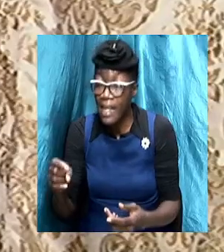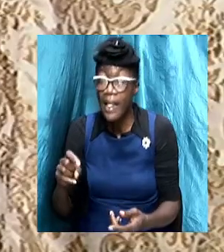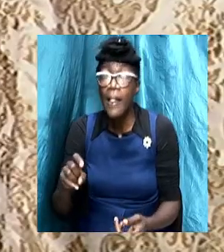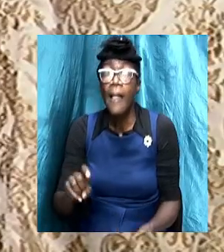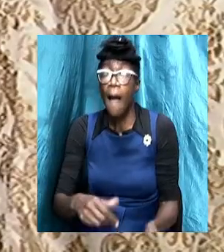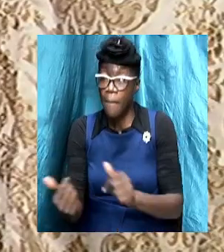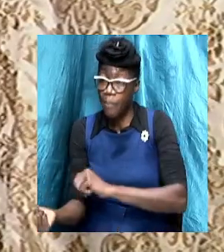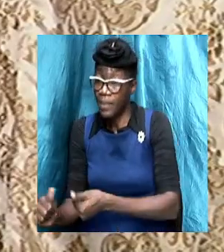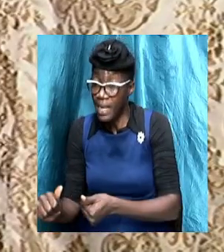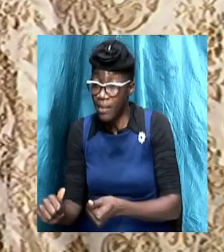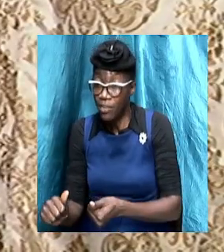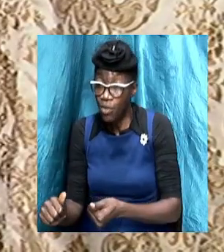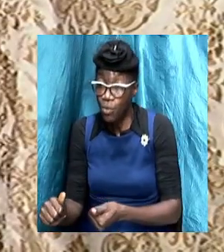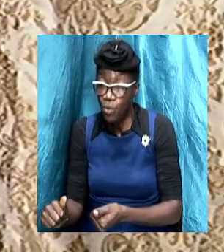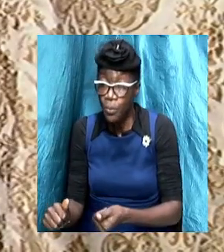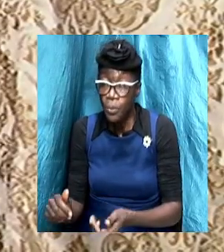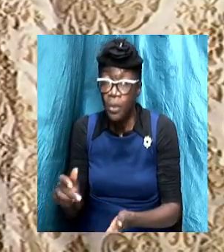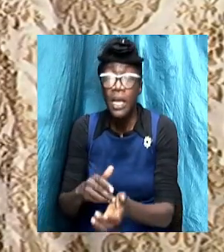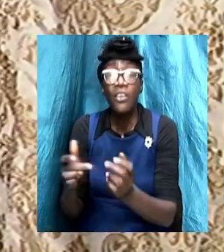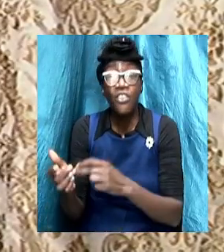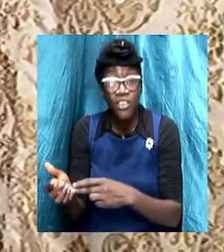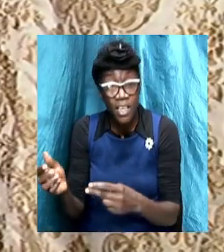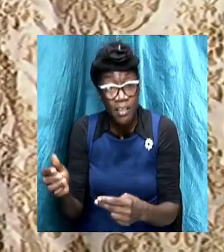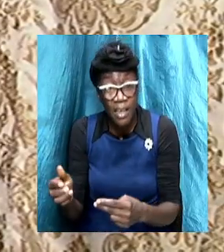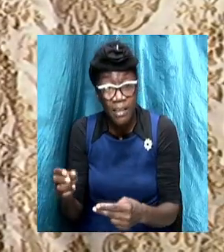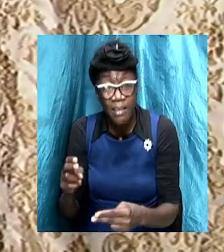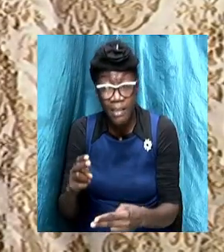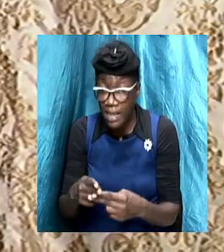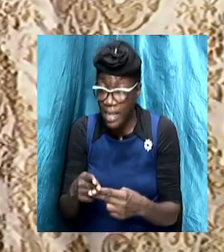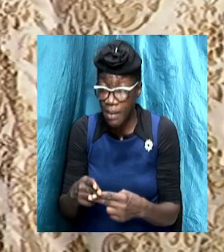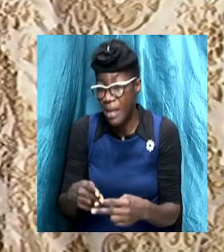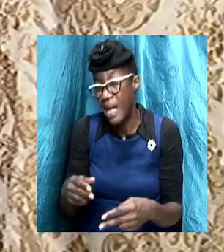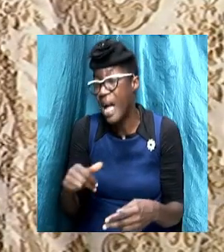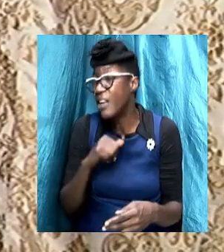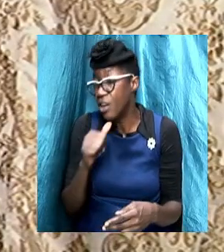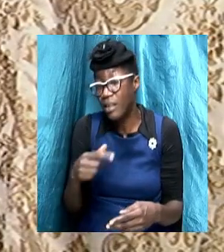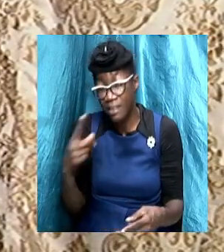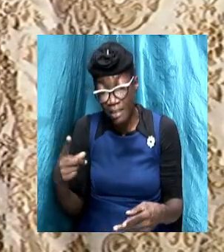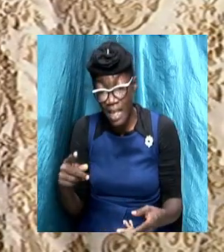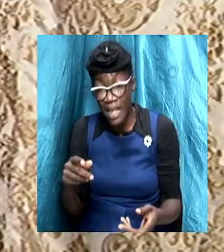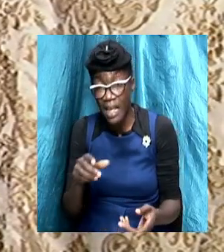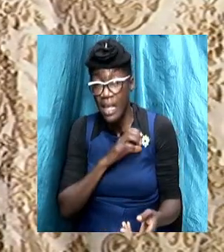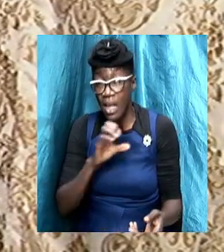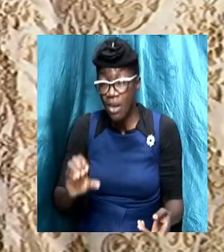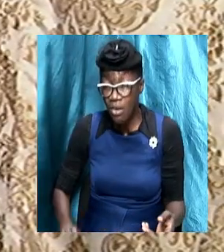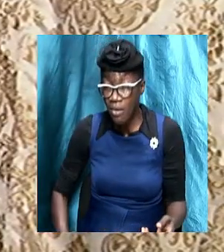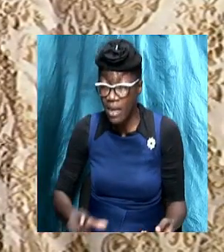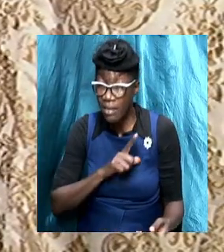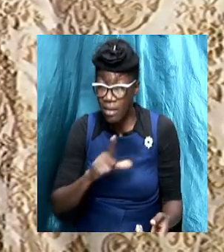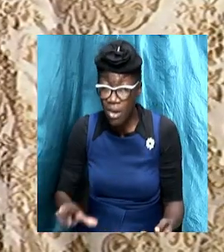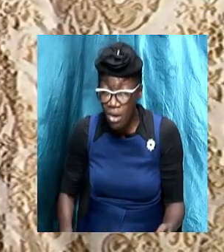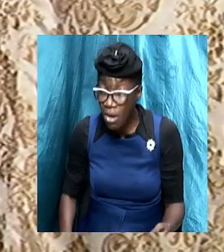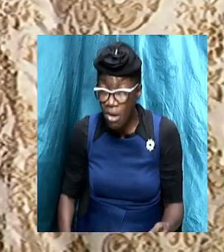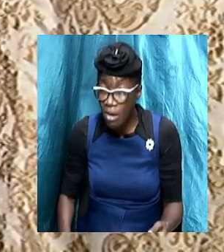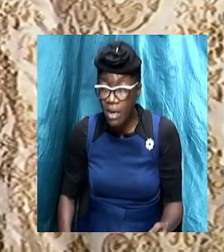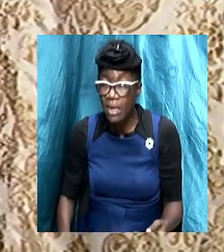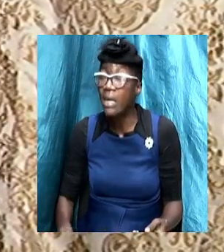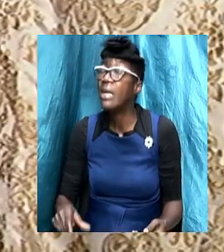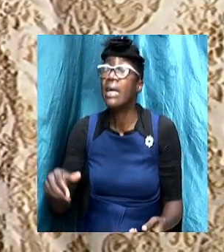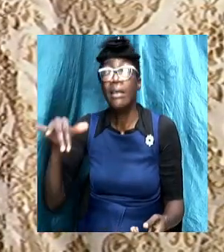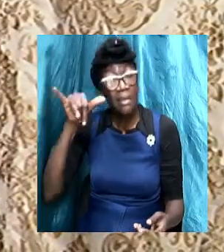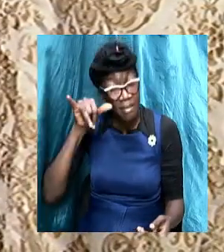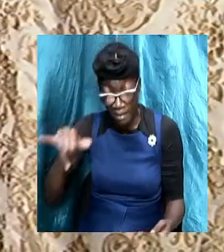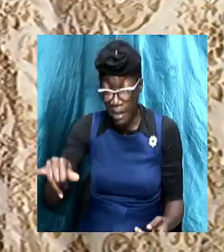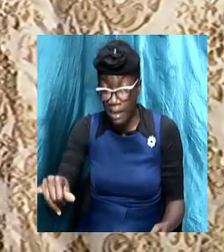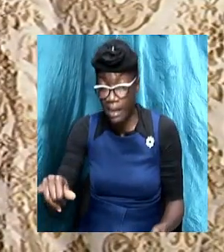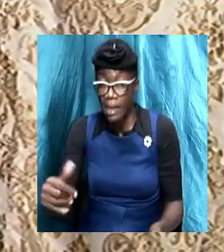name of Jesus is where the power lies. Don't let people come and tell you stupidness that, look here, you have to do